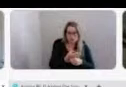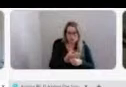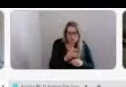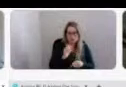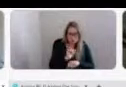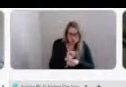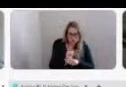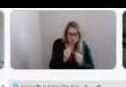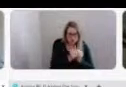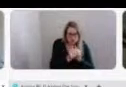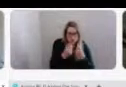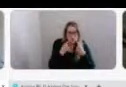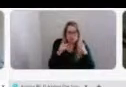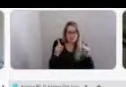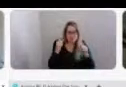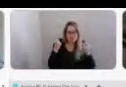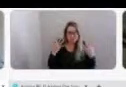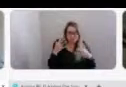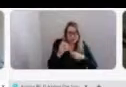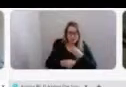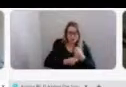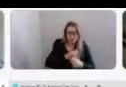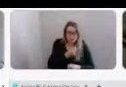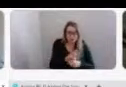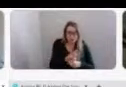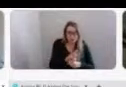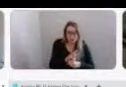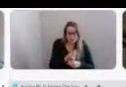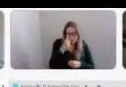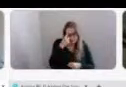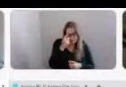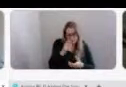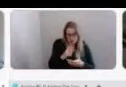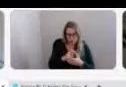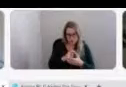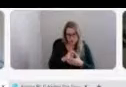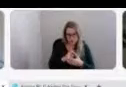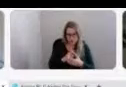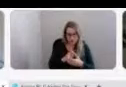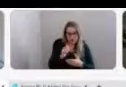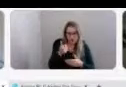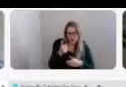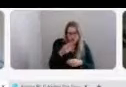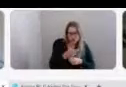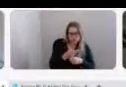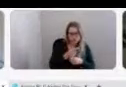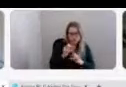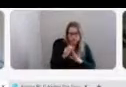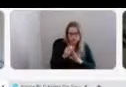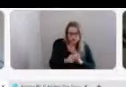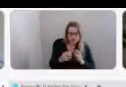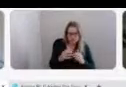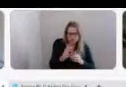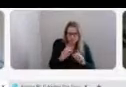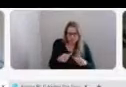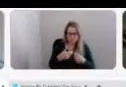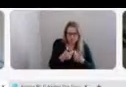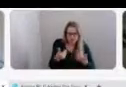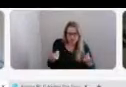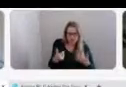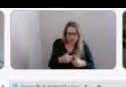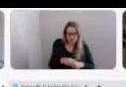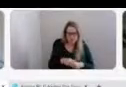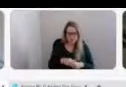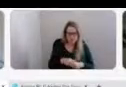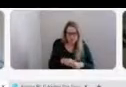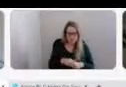together well for many years we believe more than any other region in the state is being split in many ways